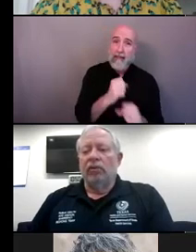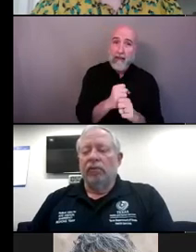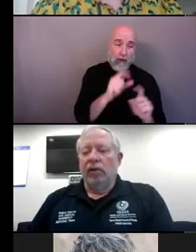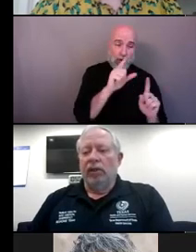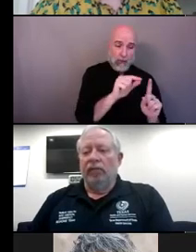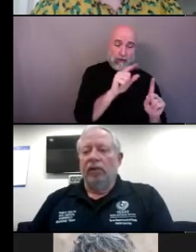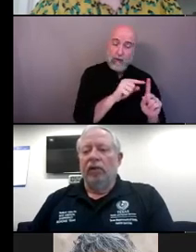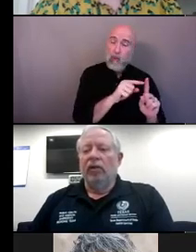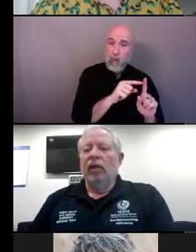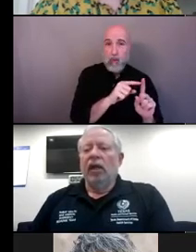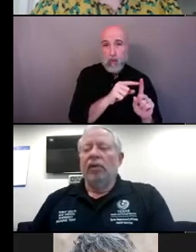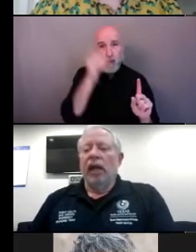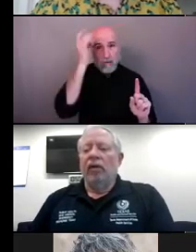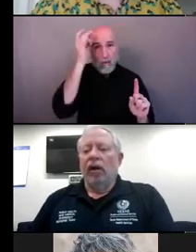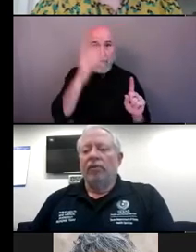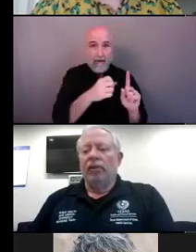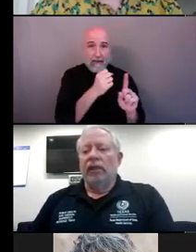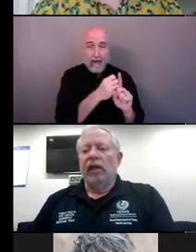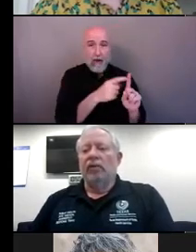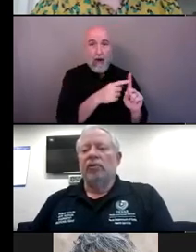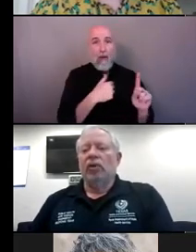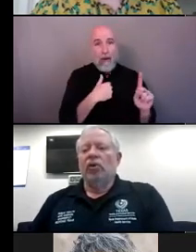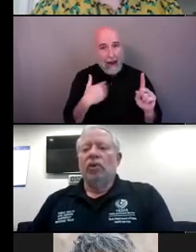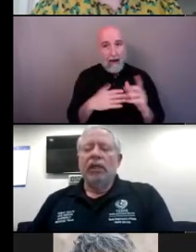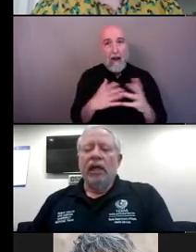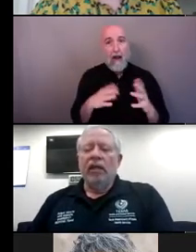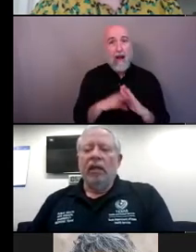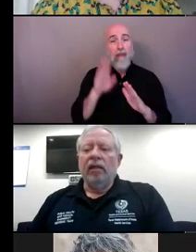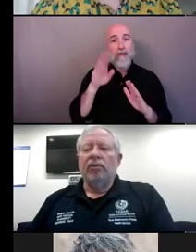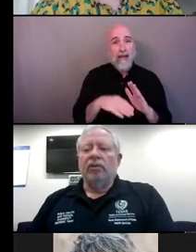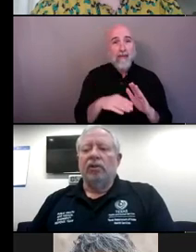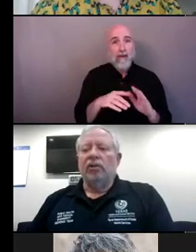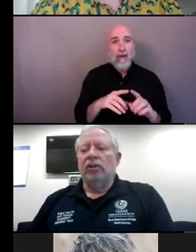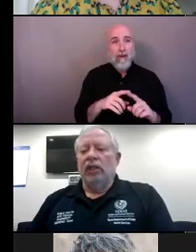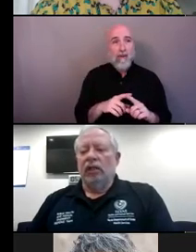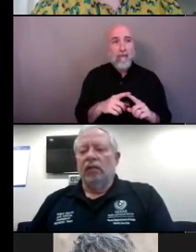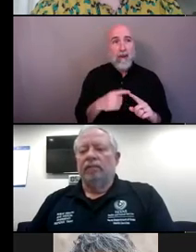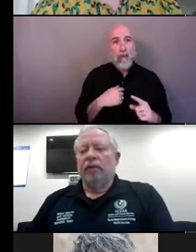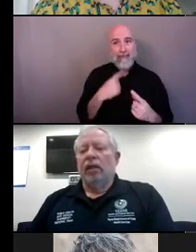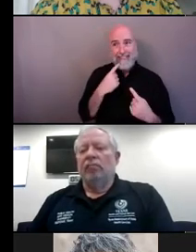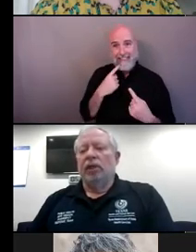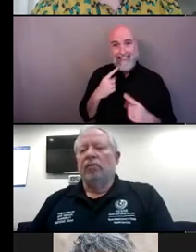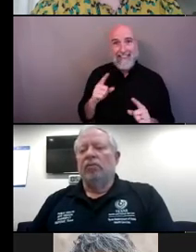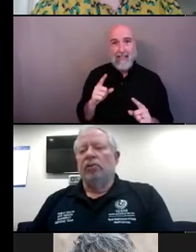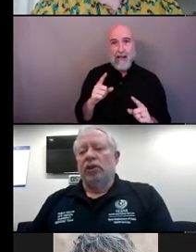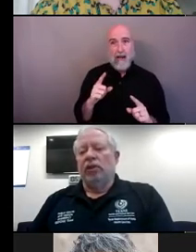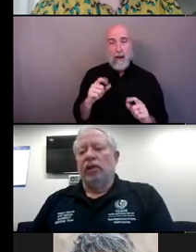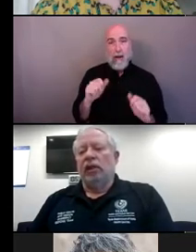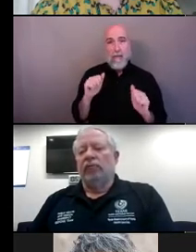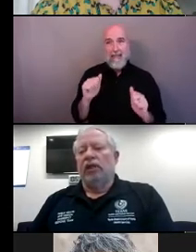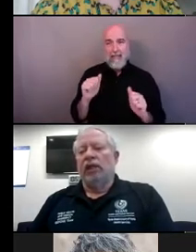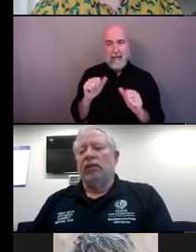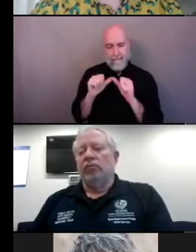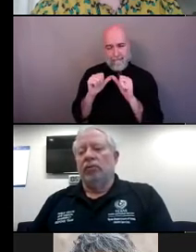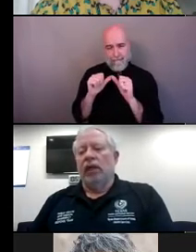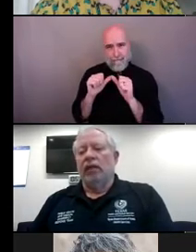2020 was a very tough year, and we had our ups and downs, we nonetheless succeeded in being resilient